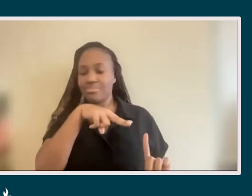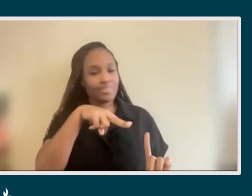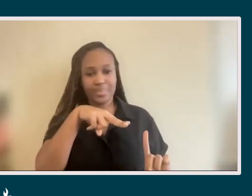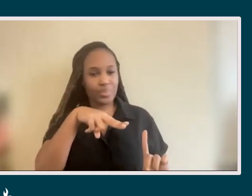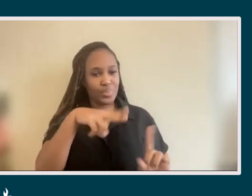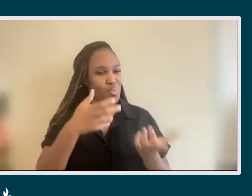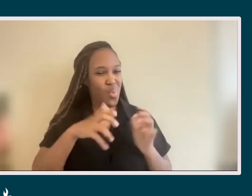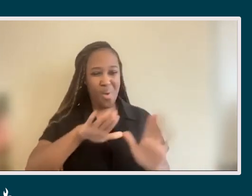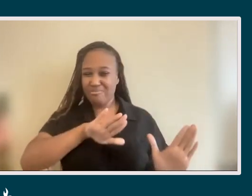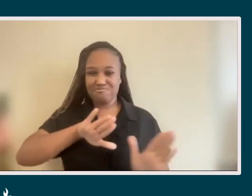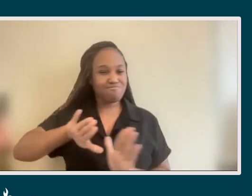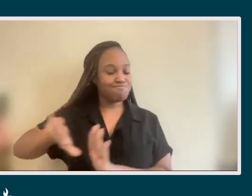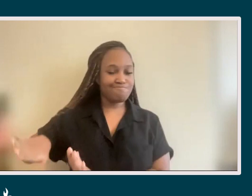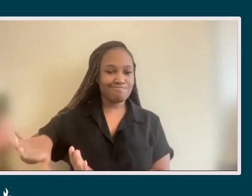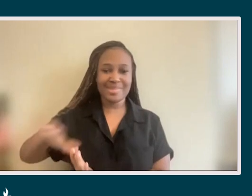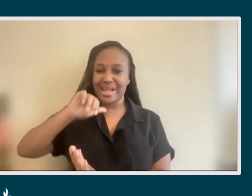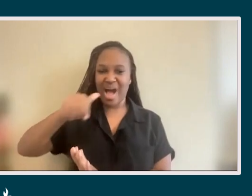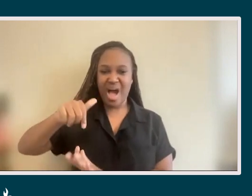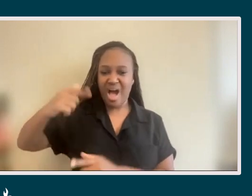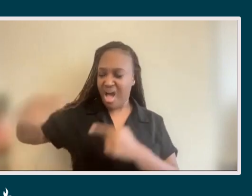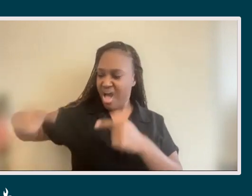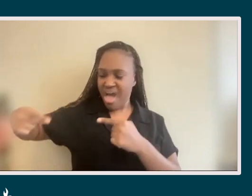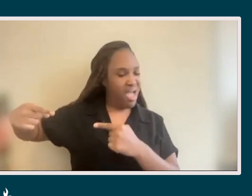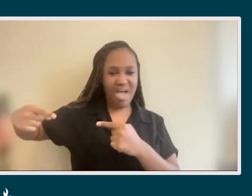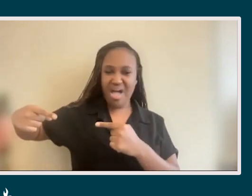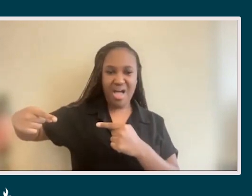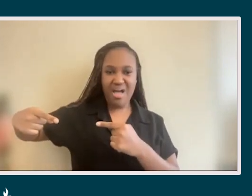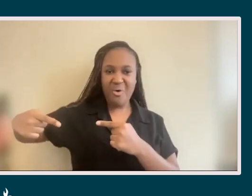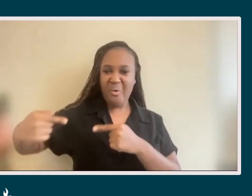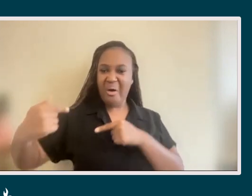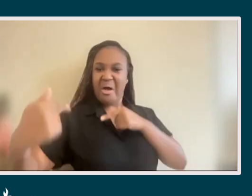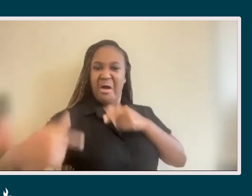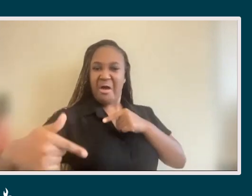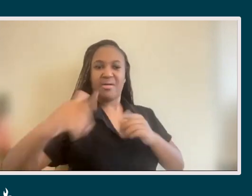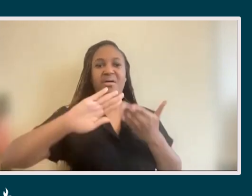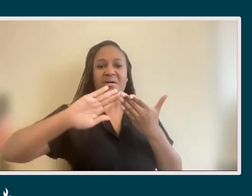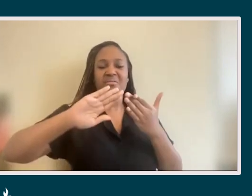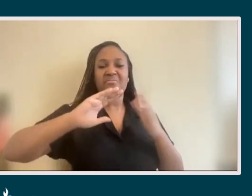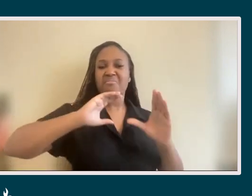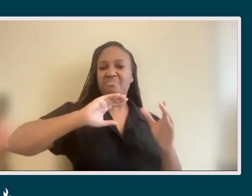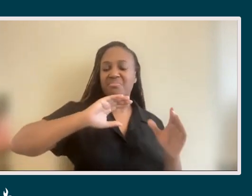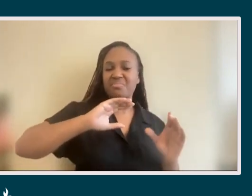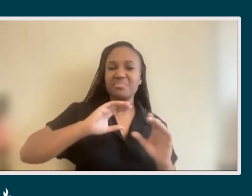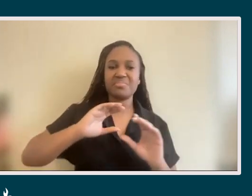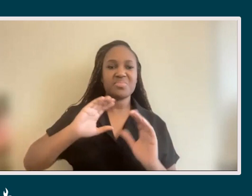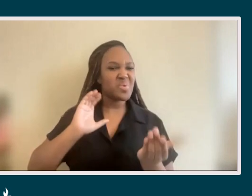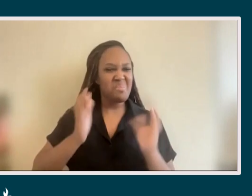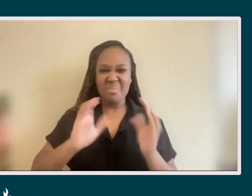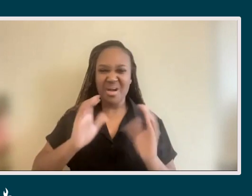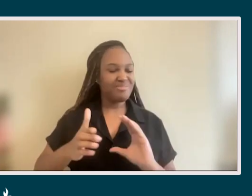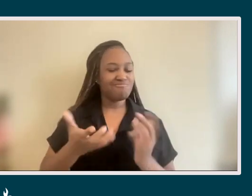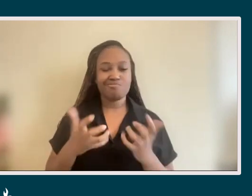be us versus them out in the larger world. We are in the liberatory practice of